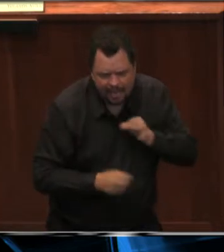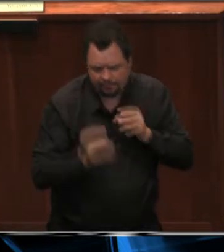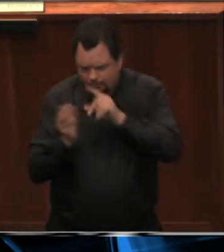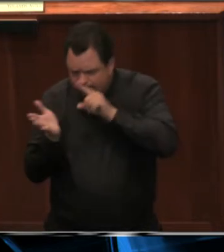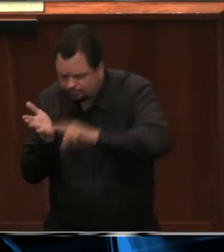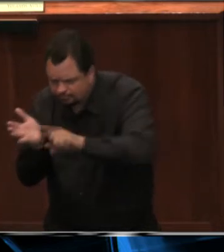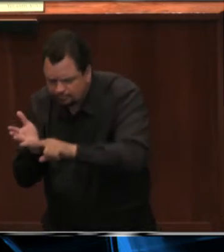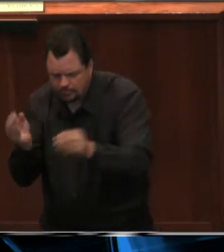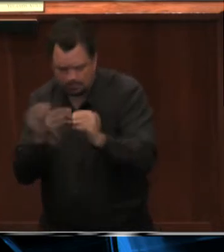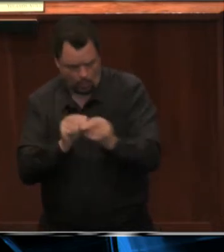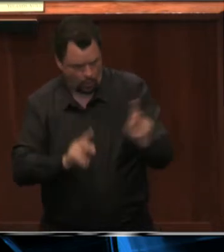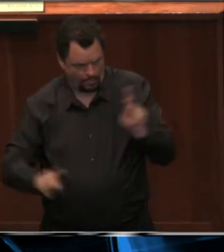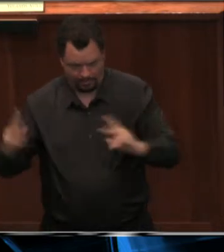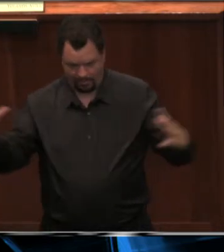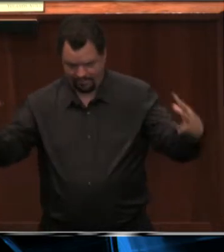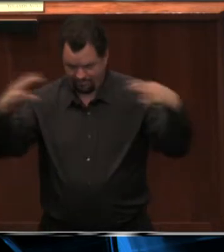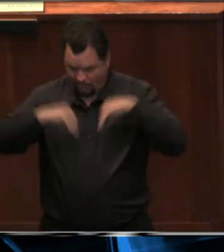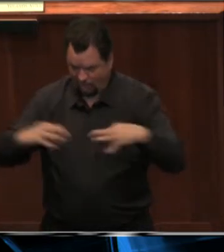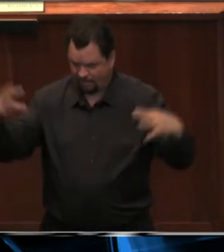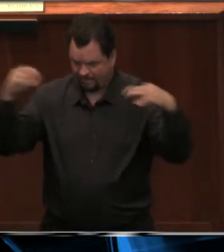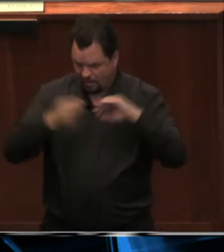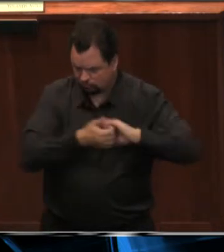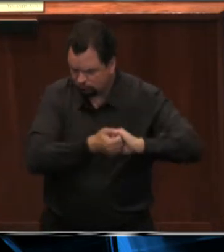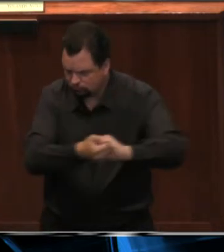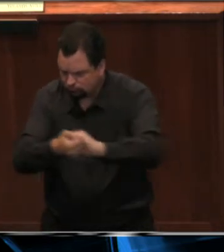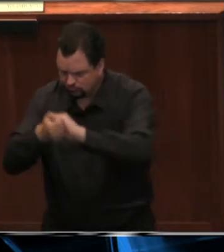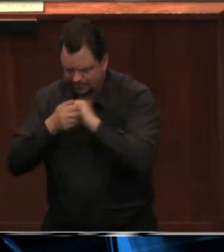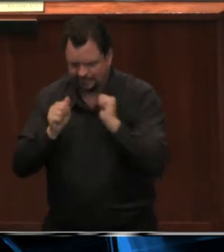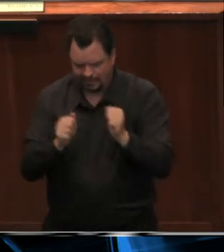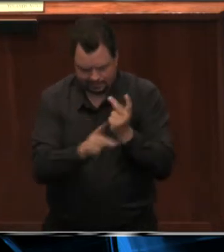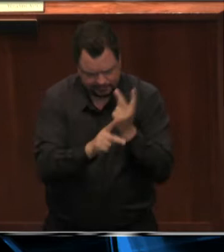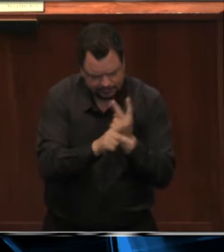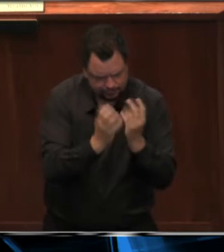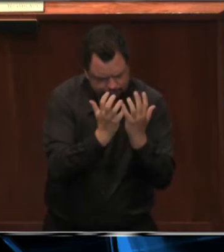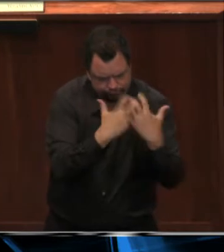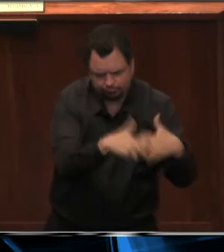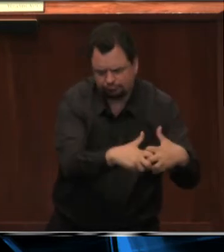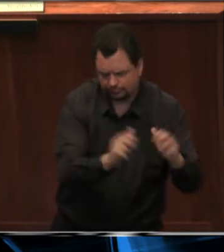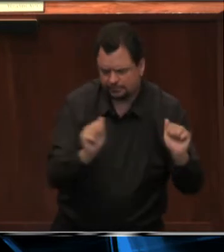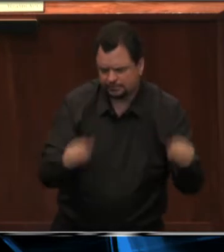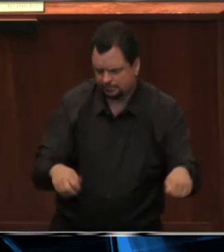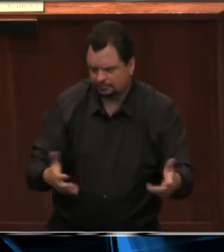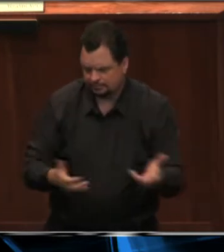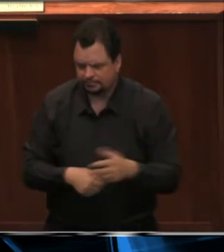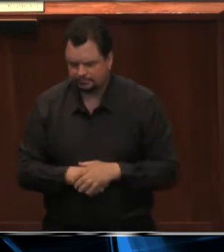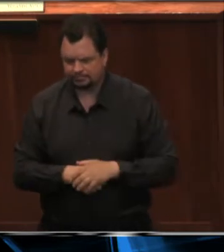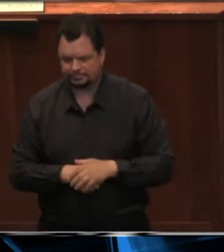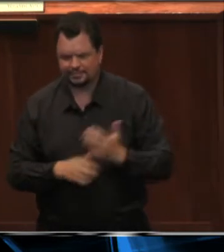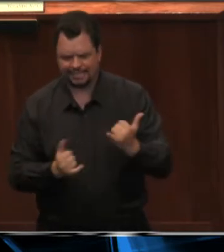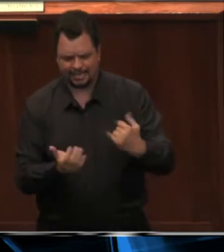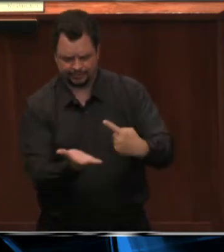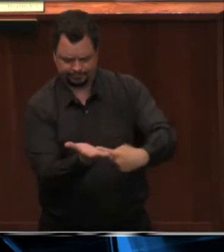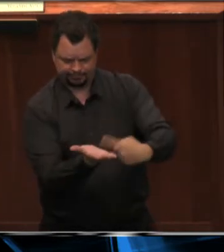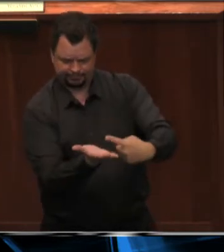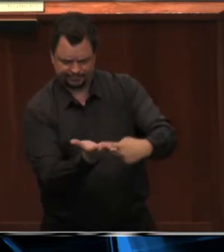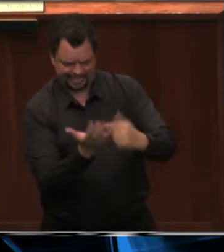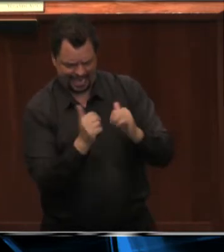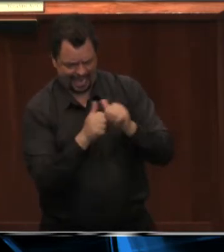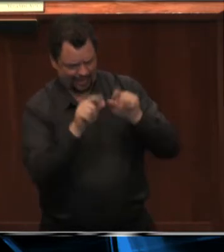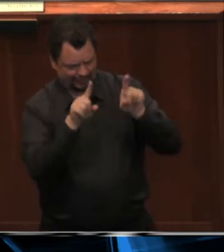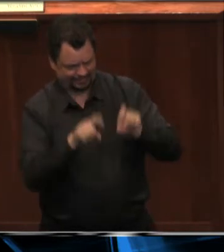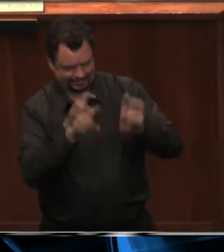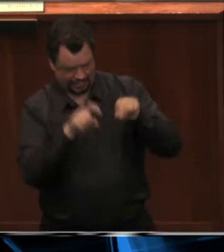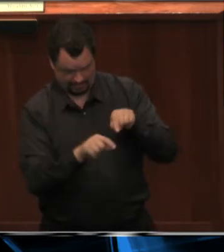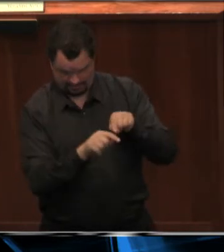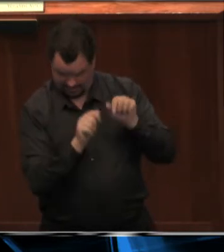fully leveraged to do those activities. We've also spent some time this morning discussing testing capacity. Testing capacity is